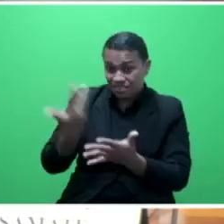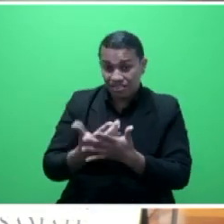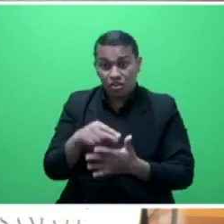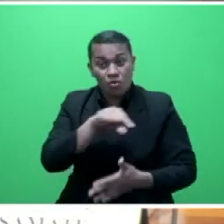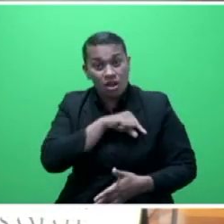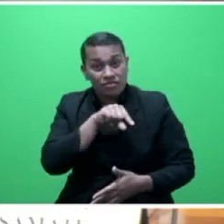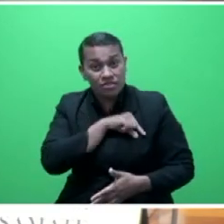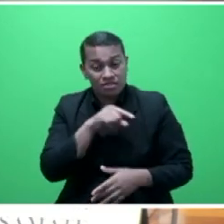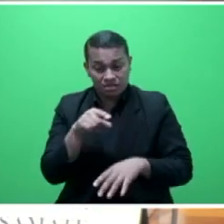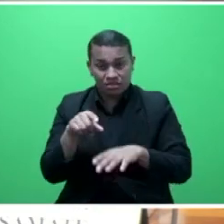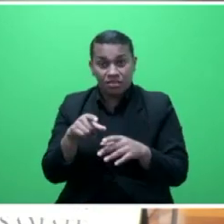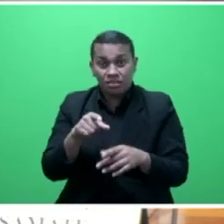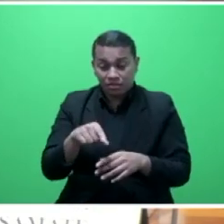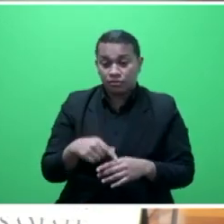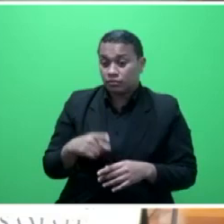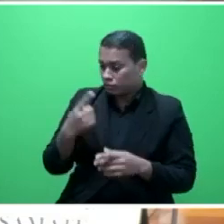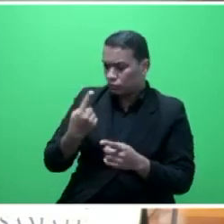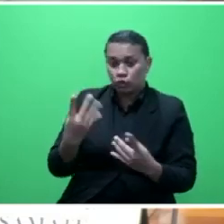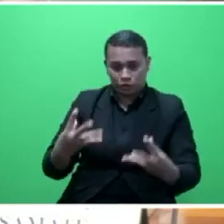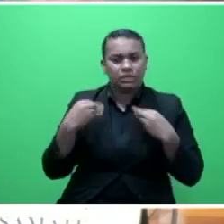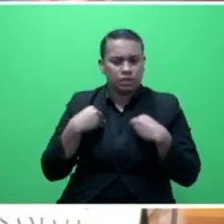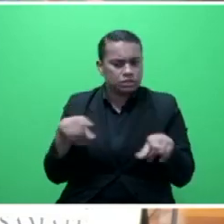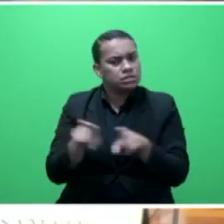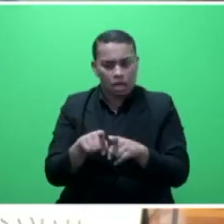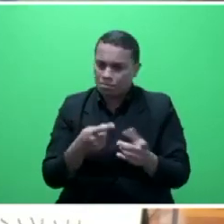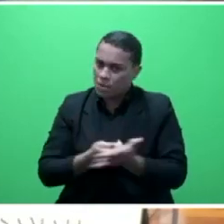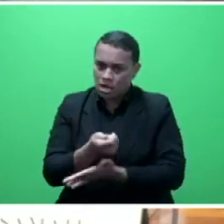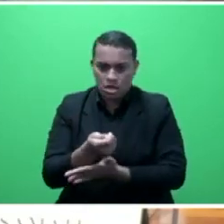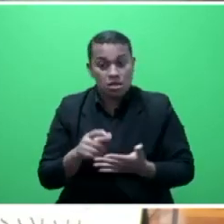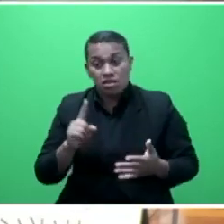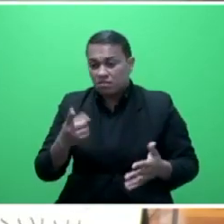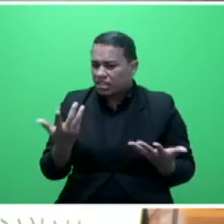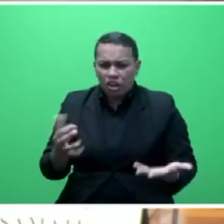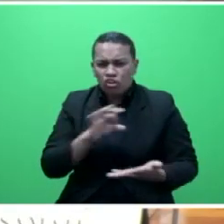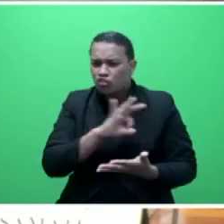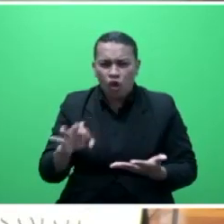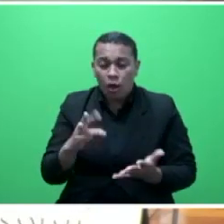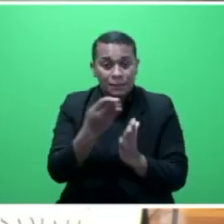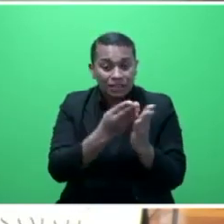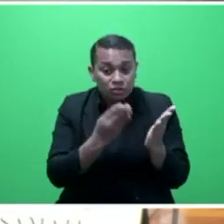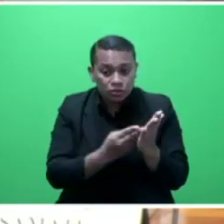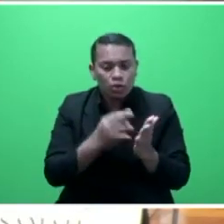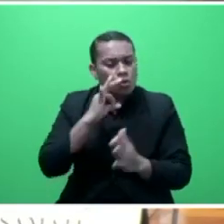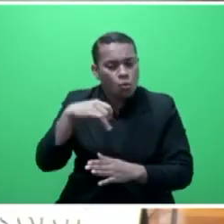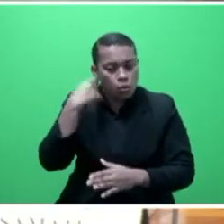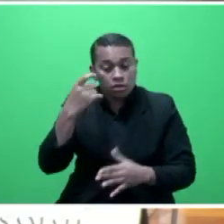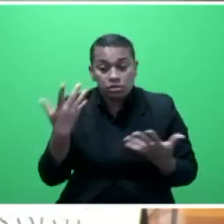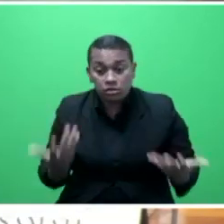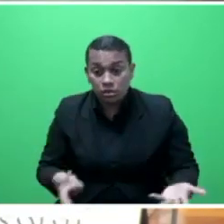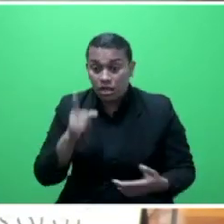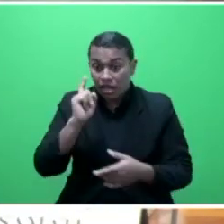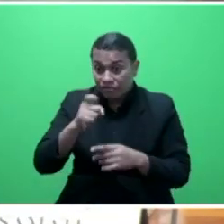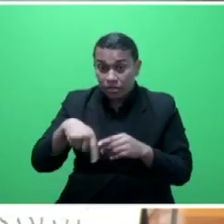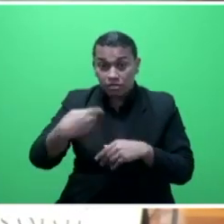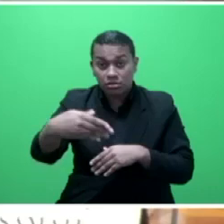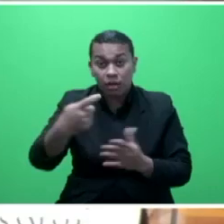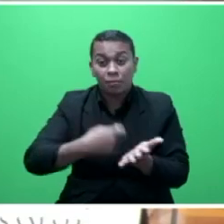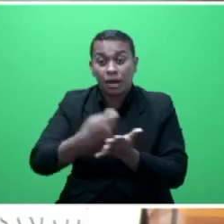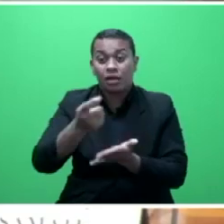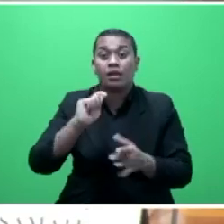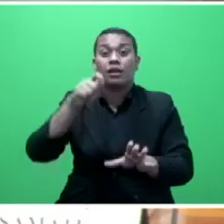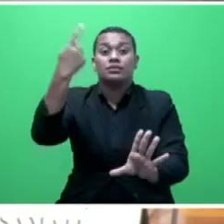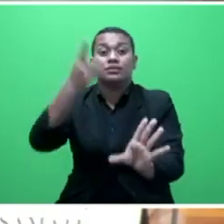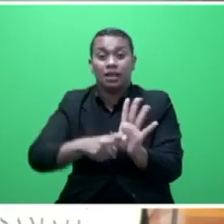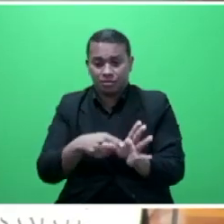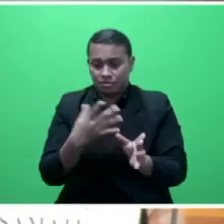they must get the new salary in April. But obviously, it's not been budgeted for. So what we are saying, they'll be paid in the next financial year, which is in August, but it will be backdated